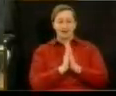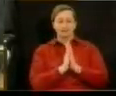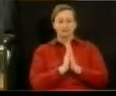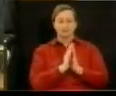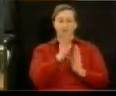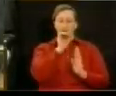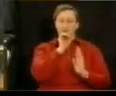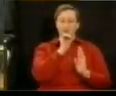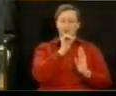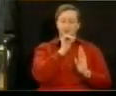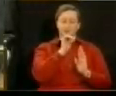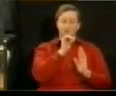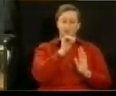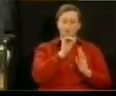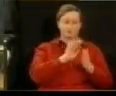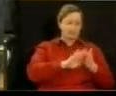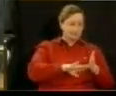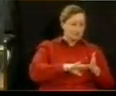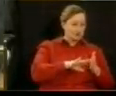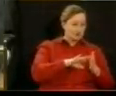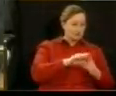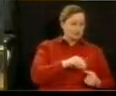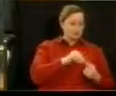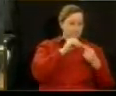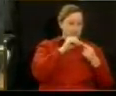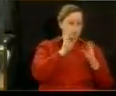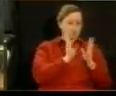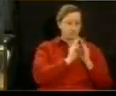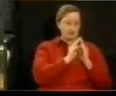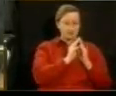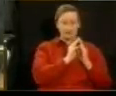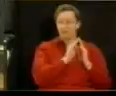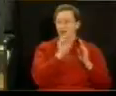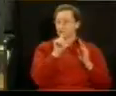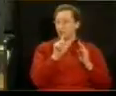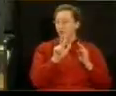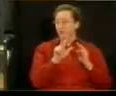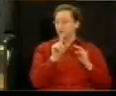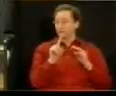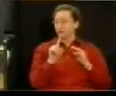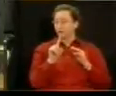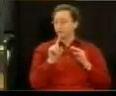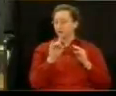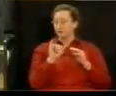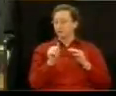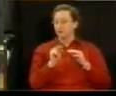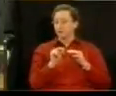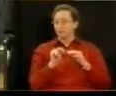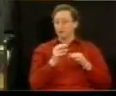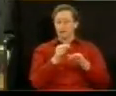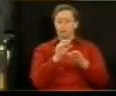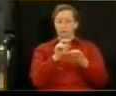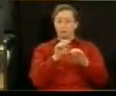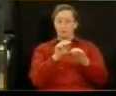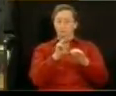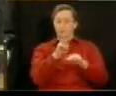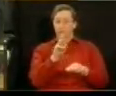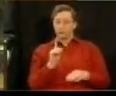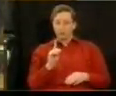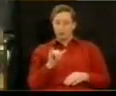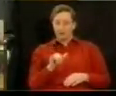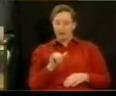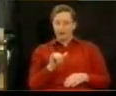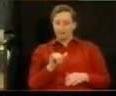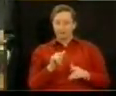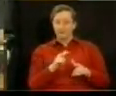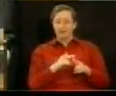as called by Chairman Moore on the 31st of January, that he withdraw that, and that we instead, that he direct